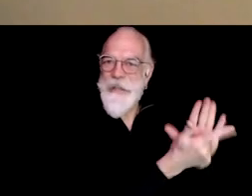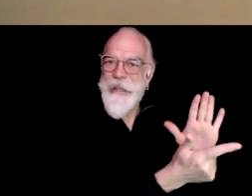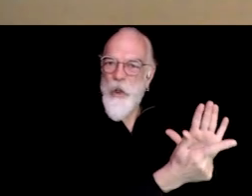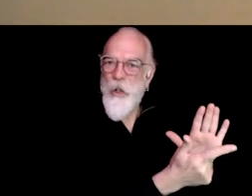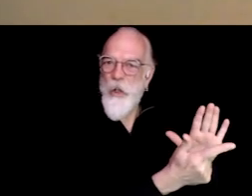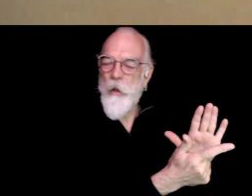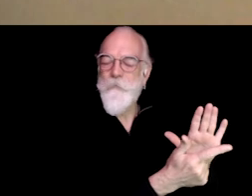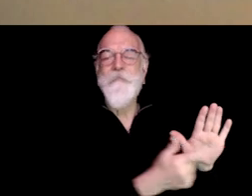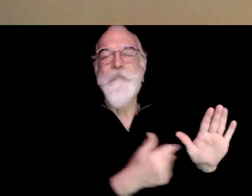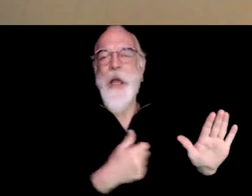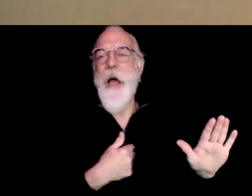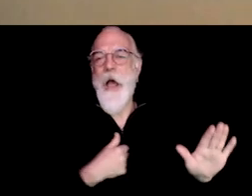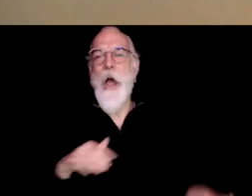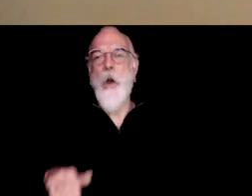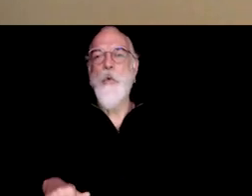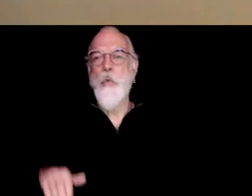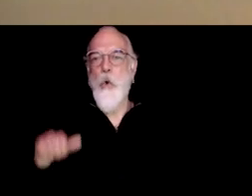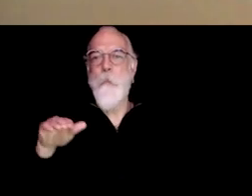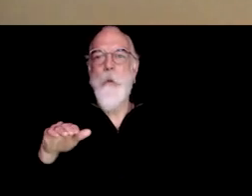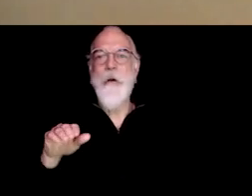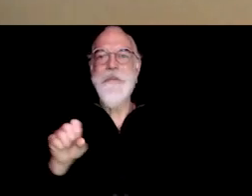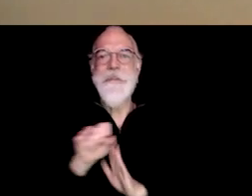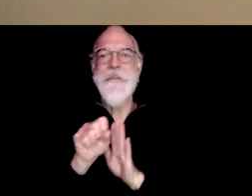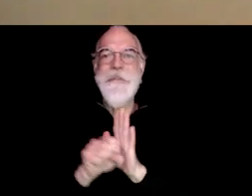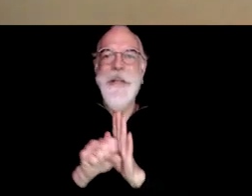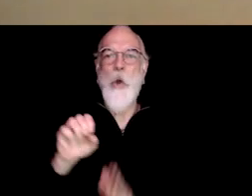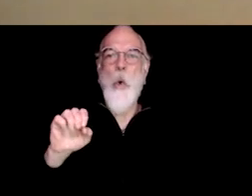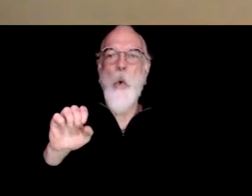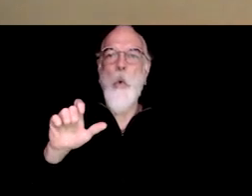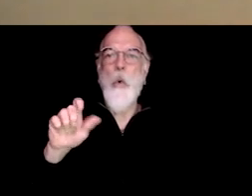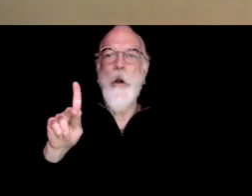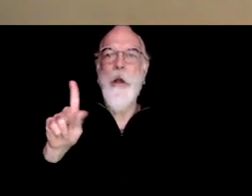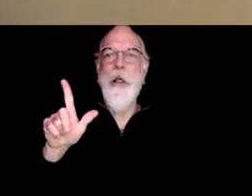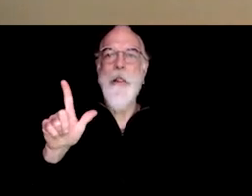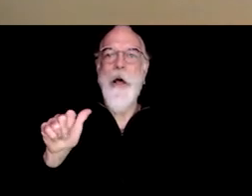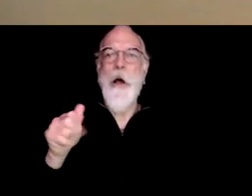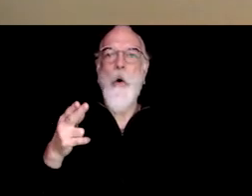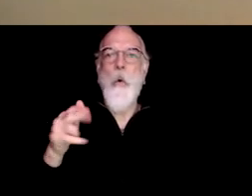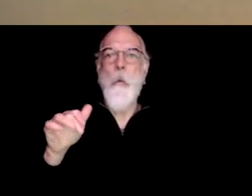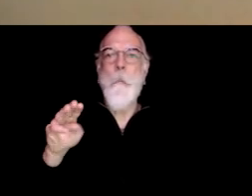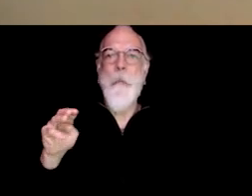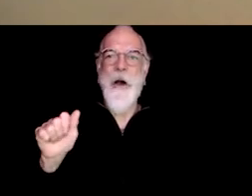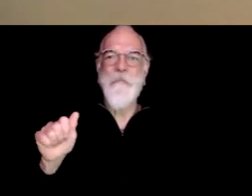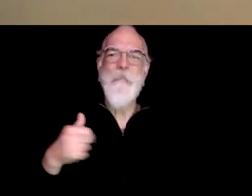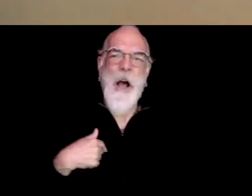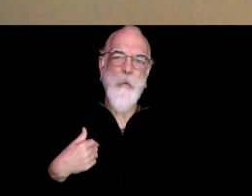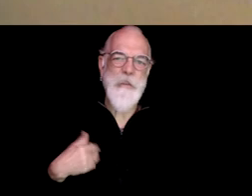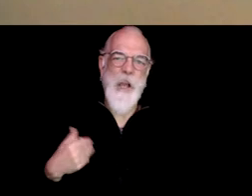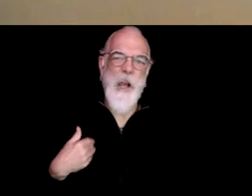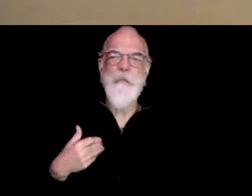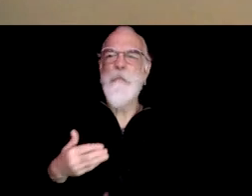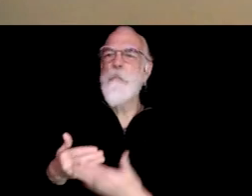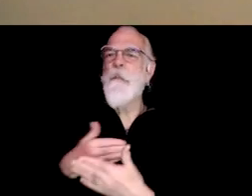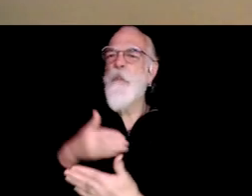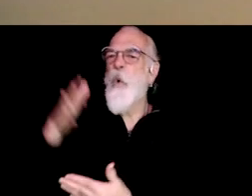my time in Oklahoma when I was young, that before my father was in the Army,